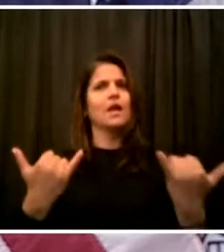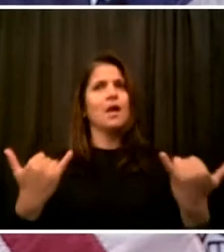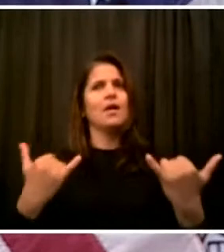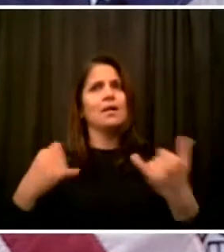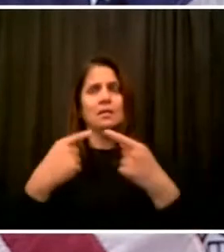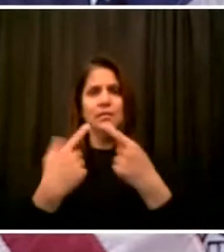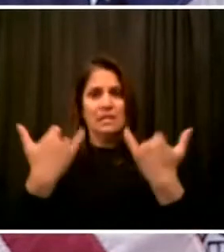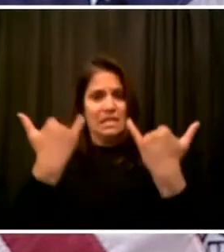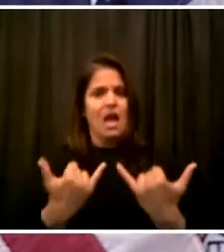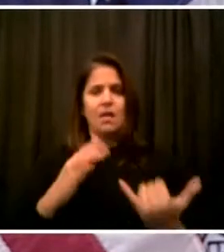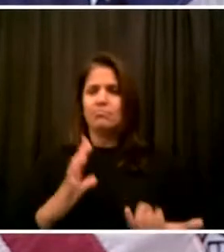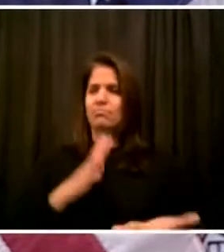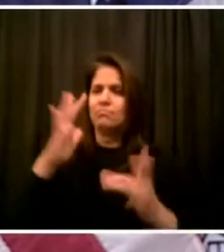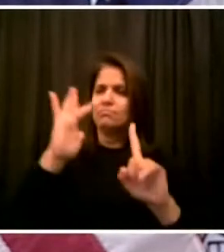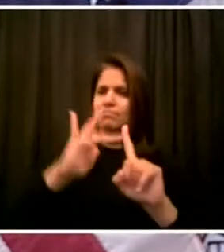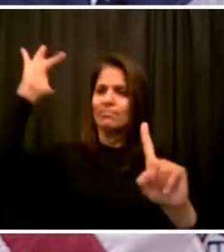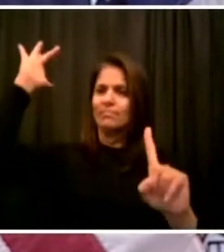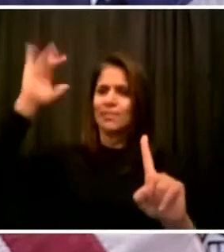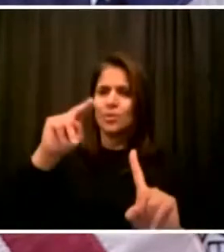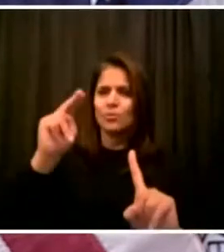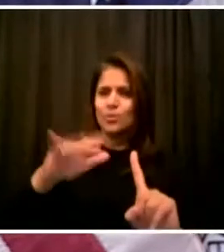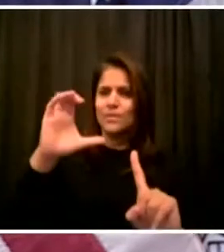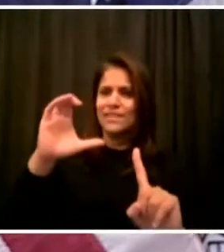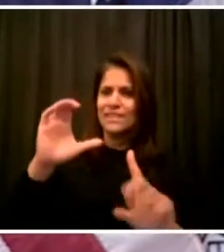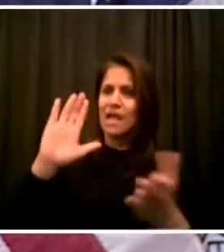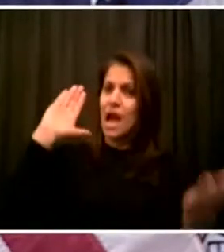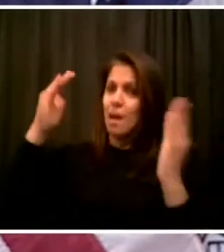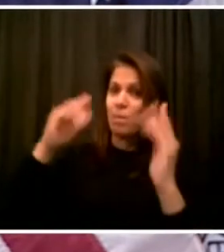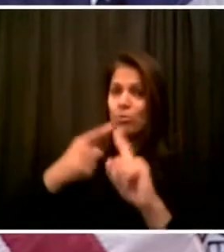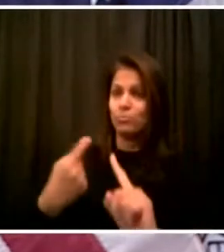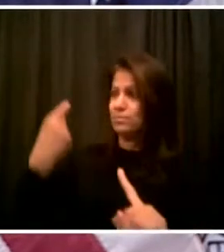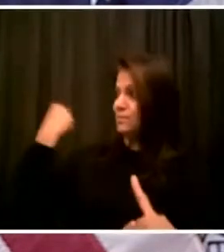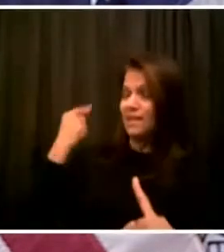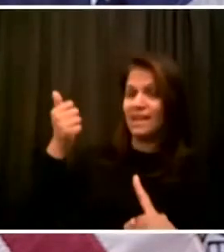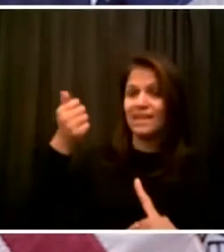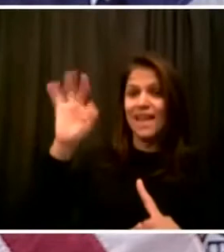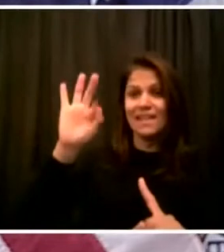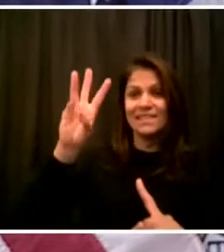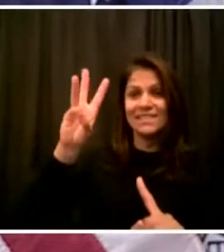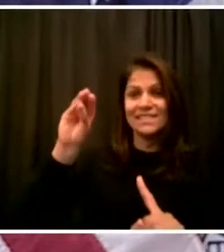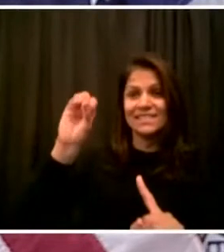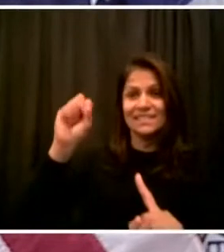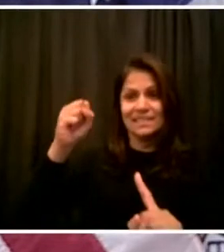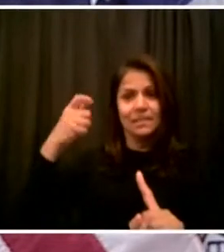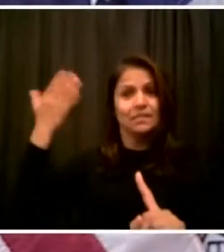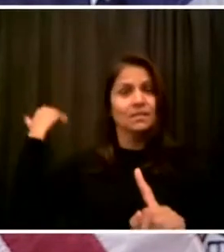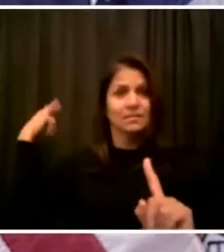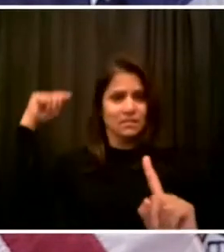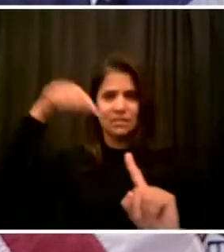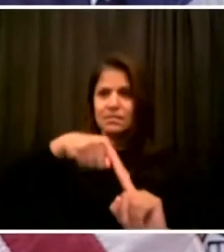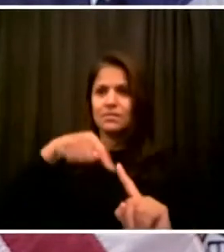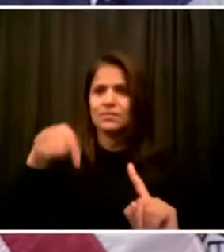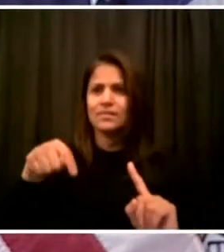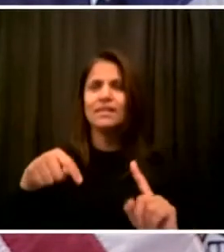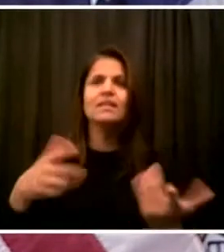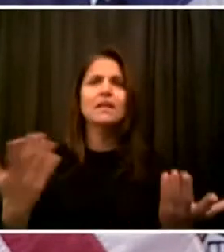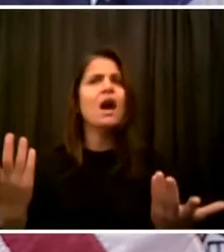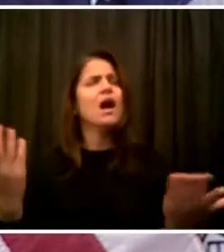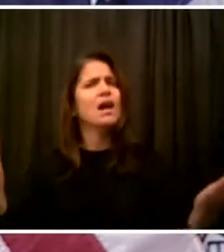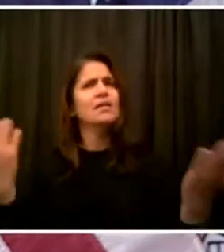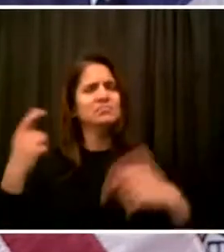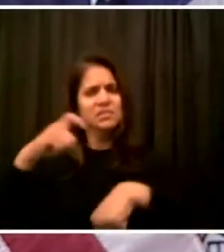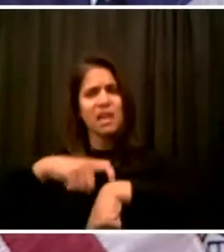this city comes back. So unless someone wants to root against New York City, I would advise people to look at the facts, look at